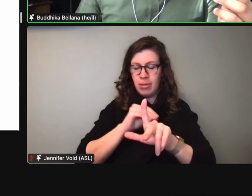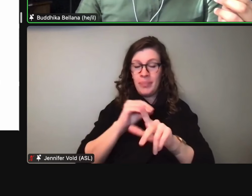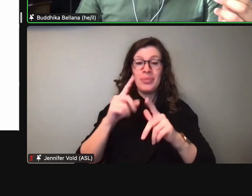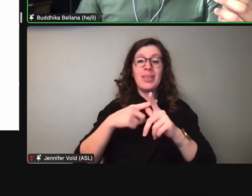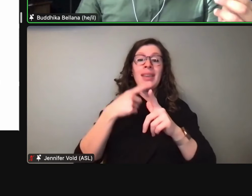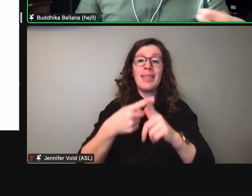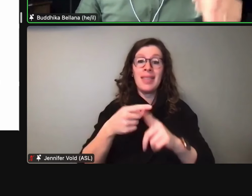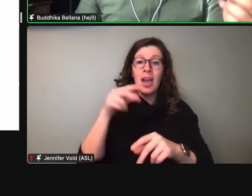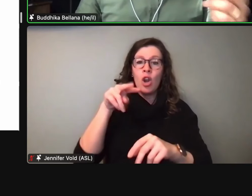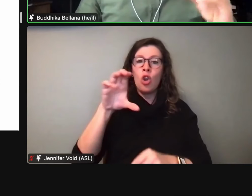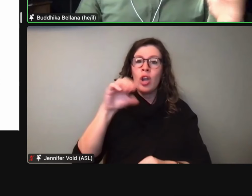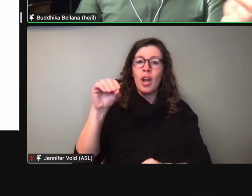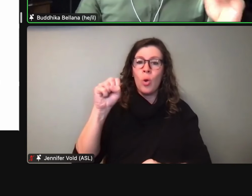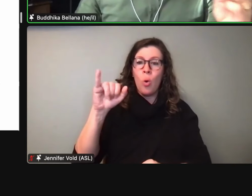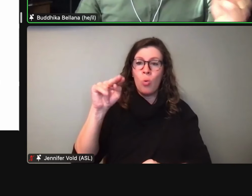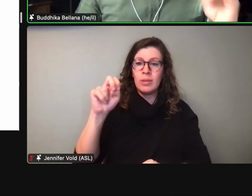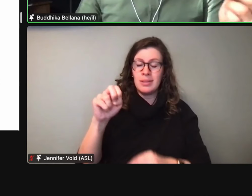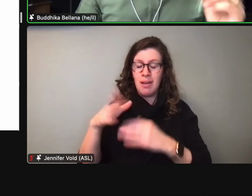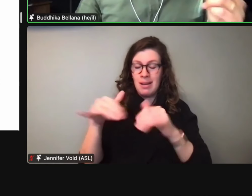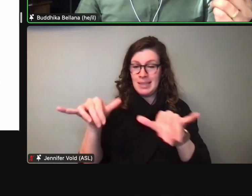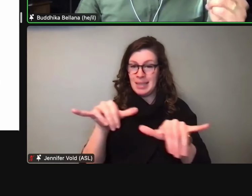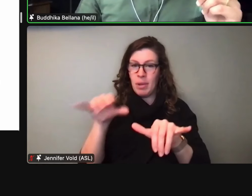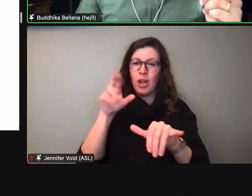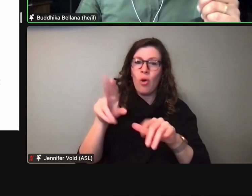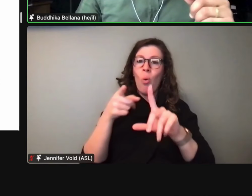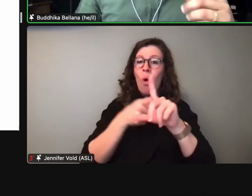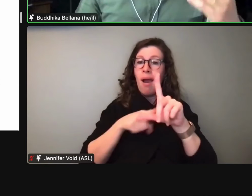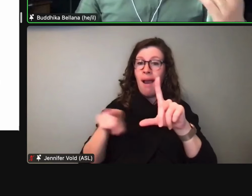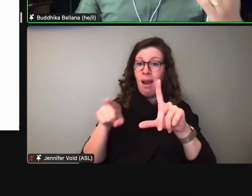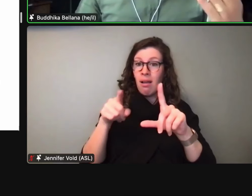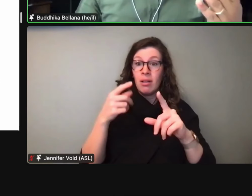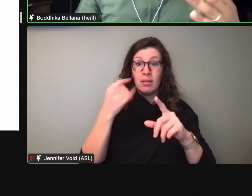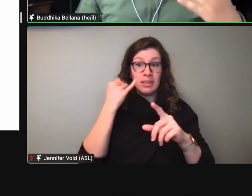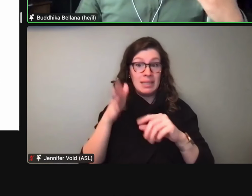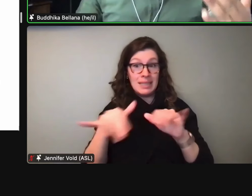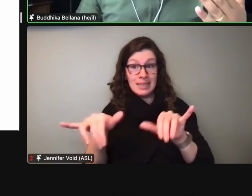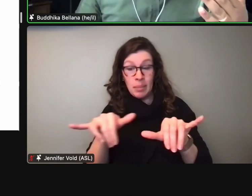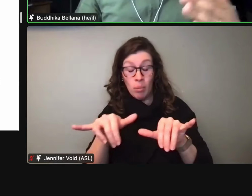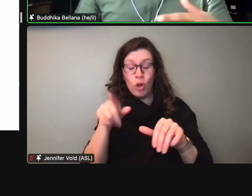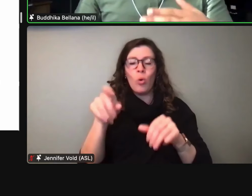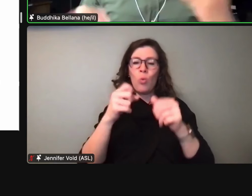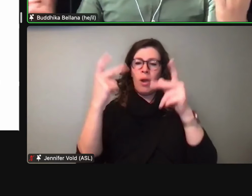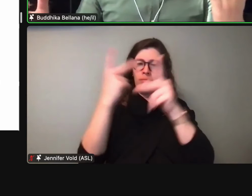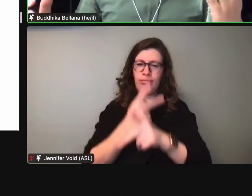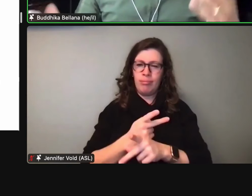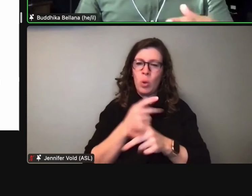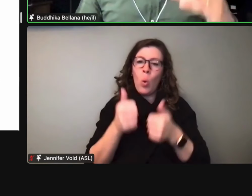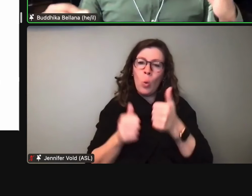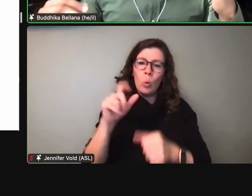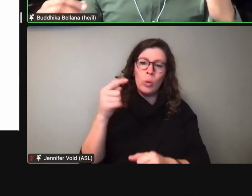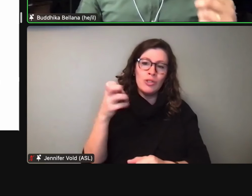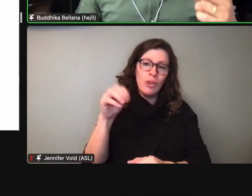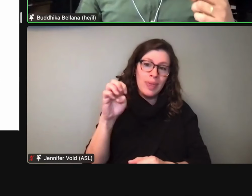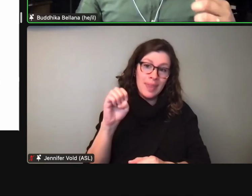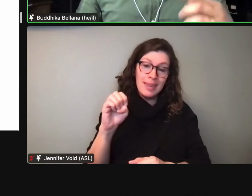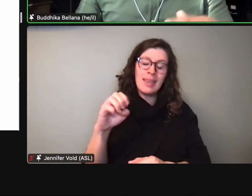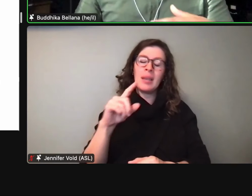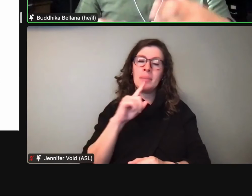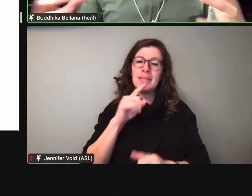cosine similarity, or calculating the similarity of the angle of these two vectors, you can calculate which theme is